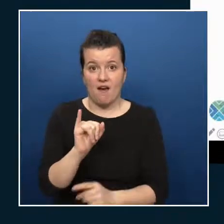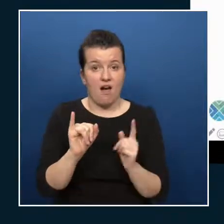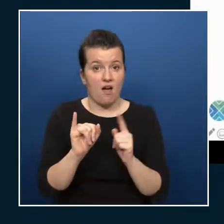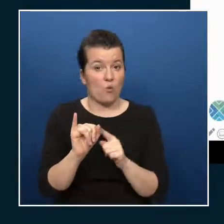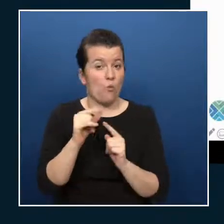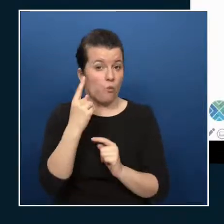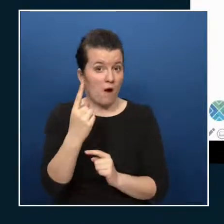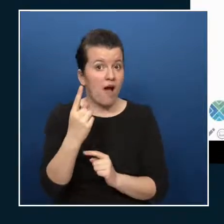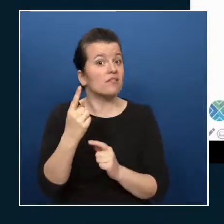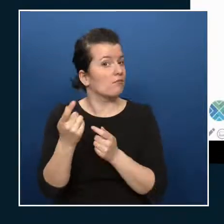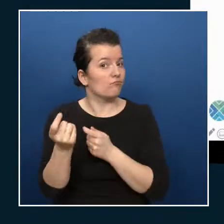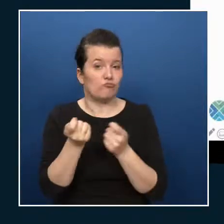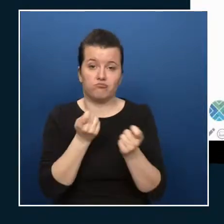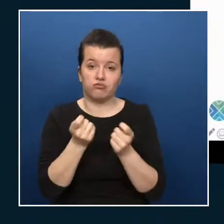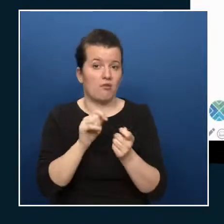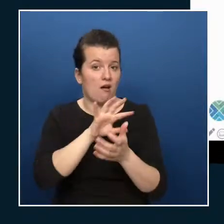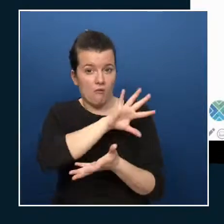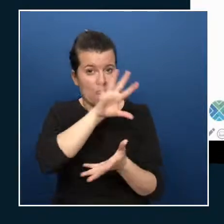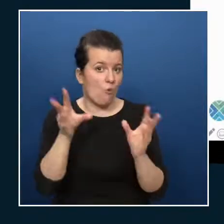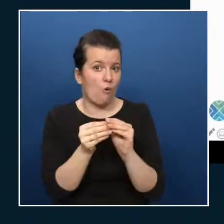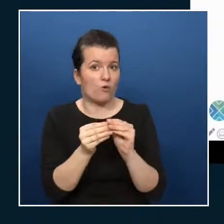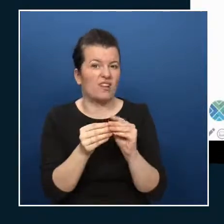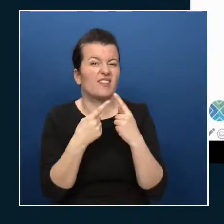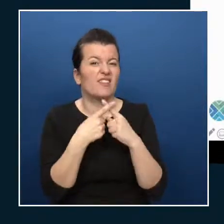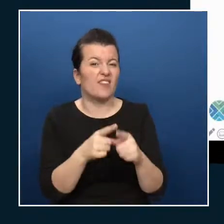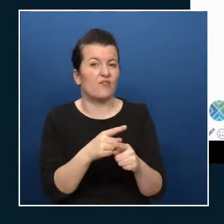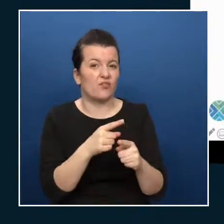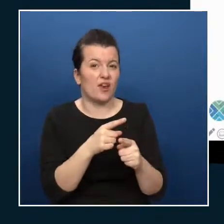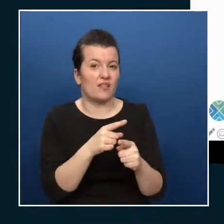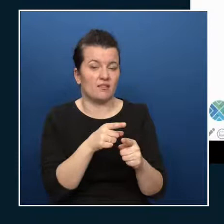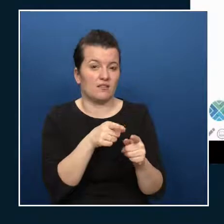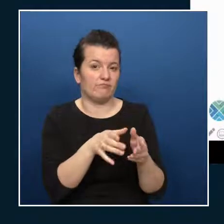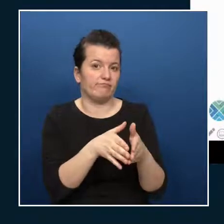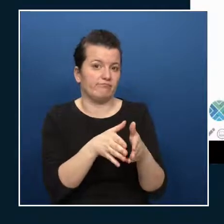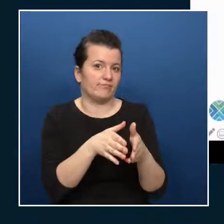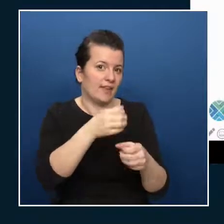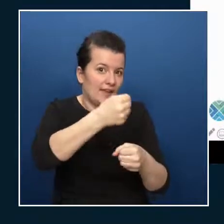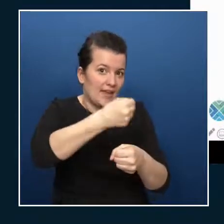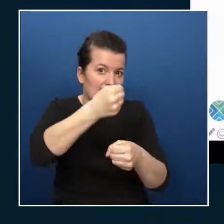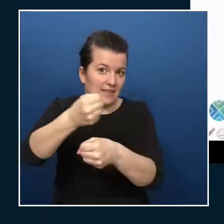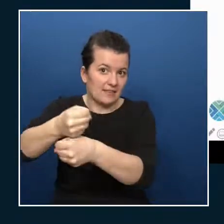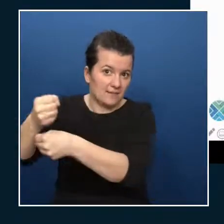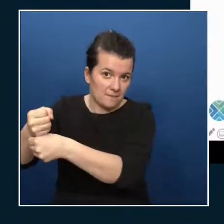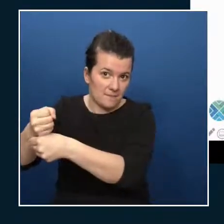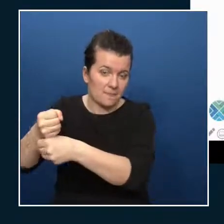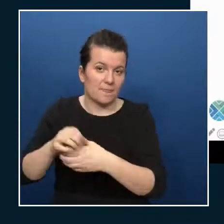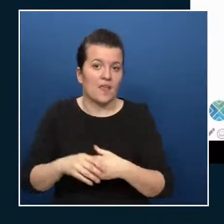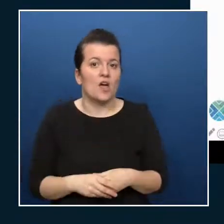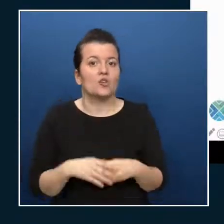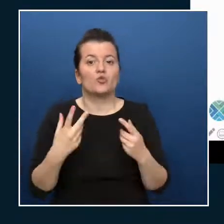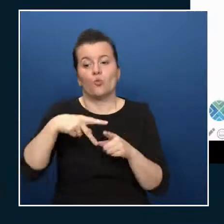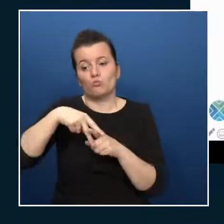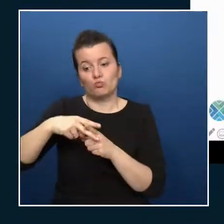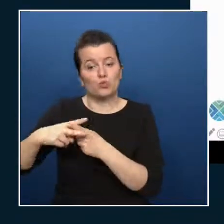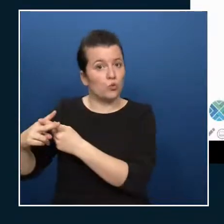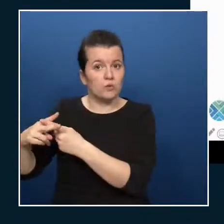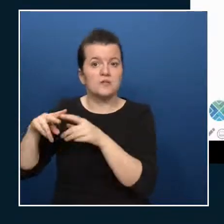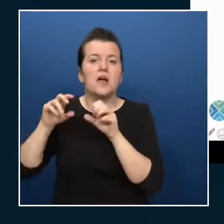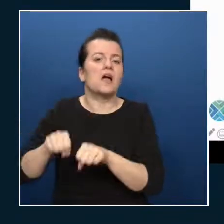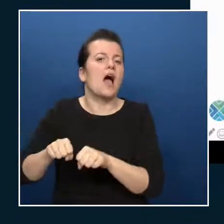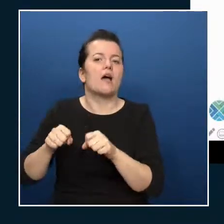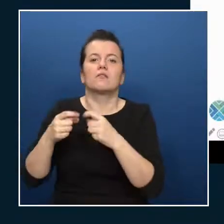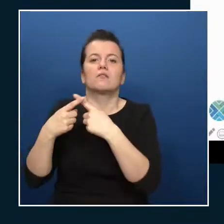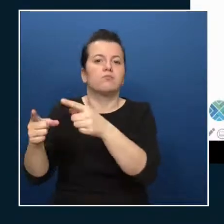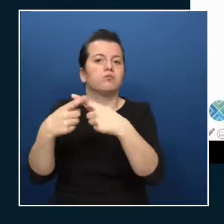requests. So you have the same capabilities when you use these different tools, but get